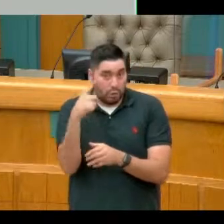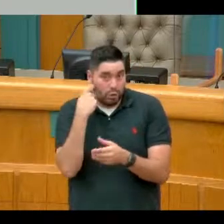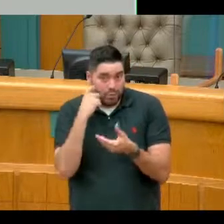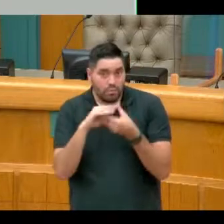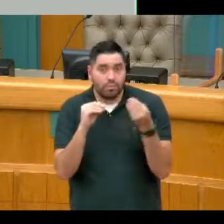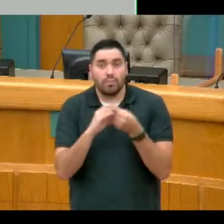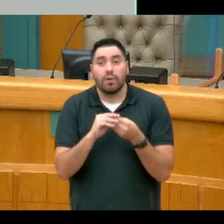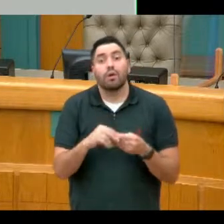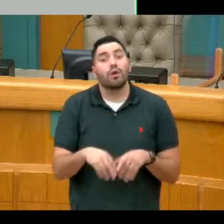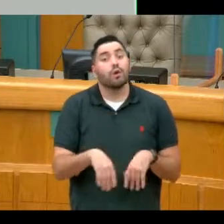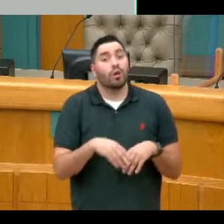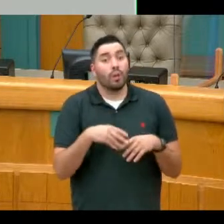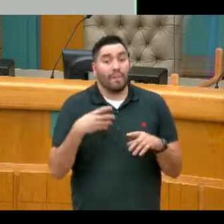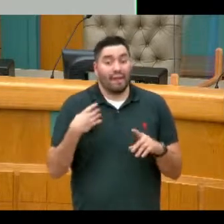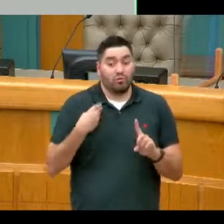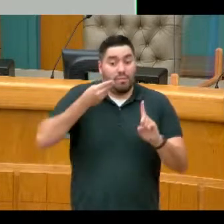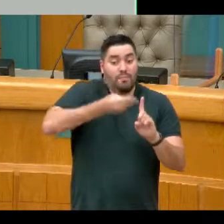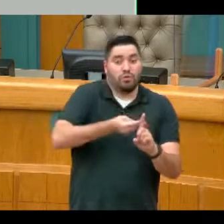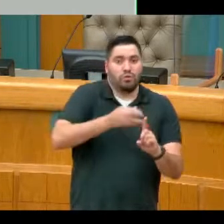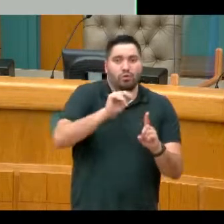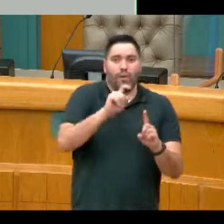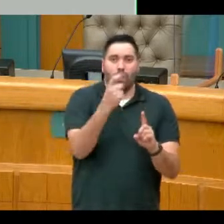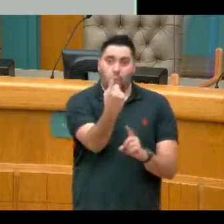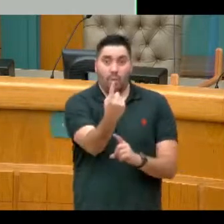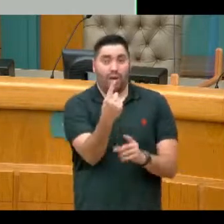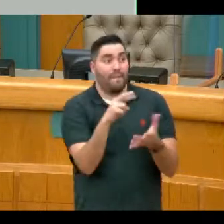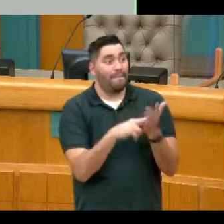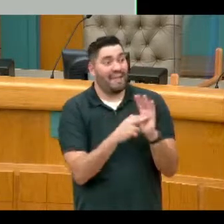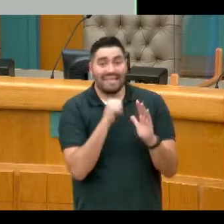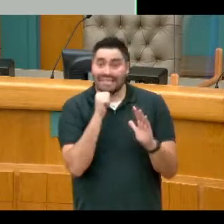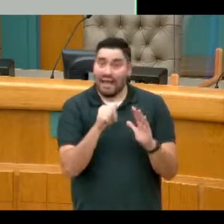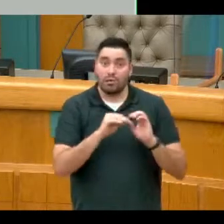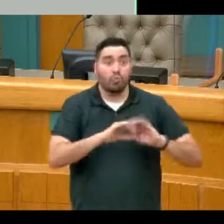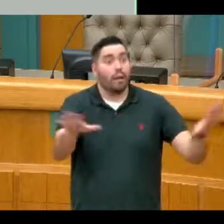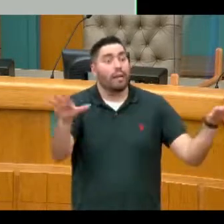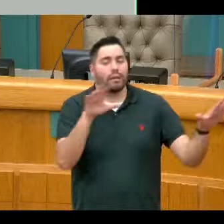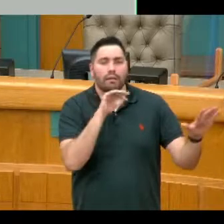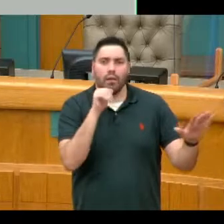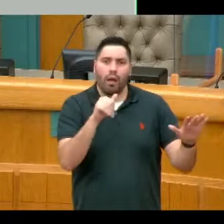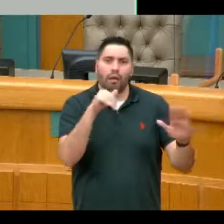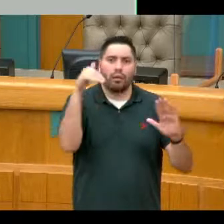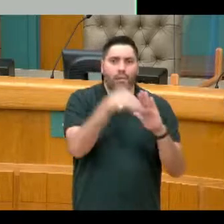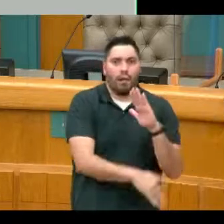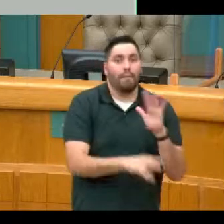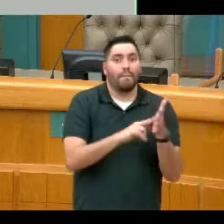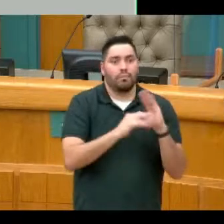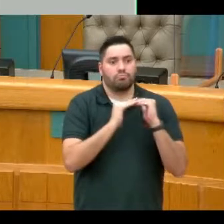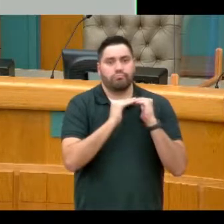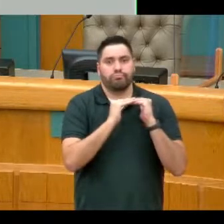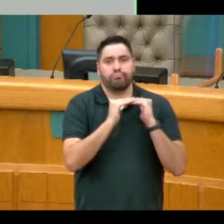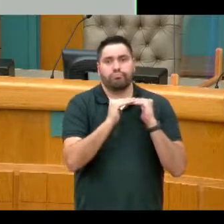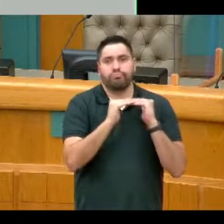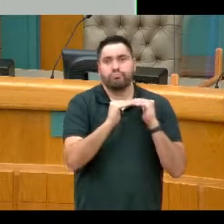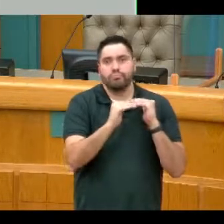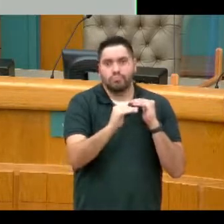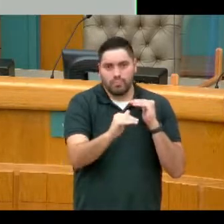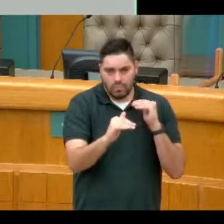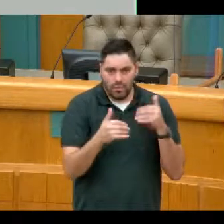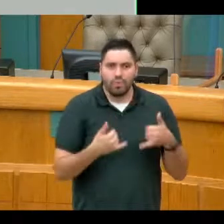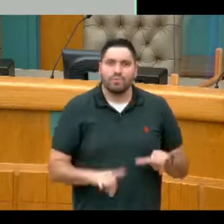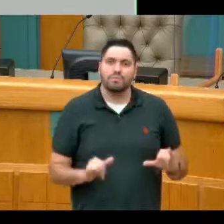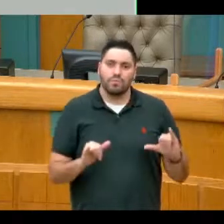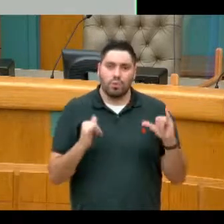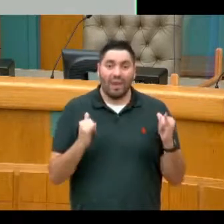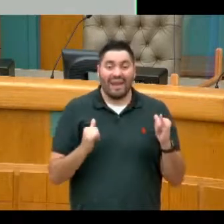weeks. So when the 2 models don't agree, then usually we're somewhere in between, and we've been kind of in a holding pattern,